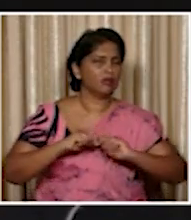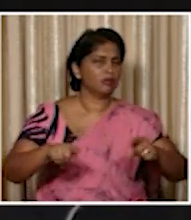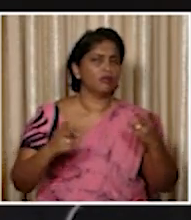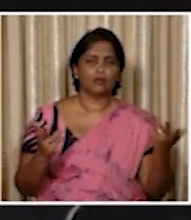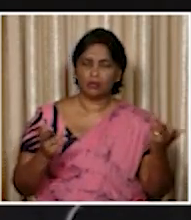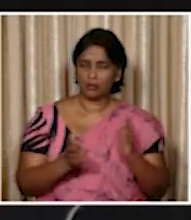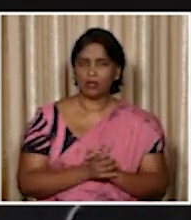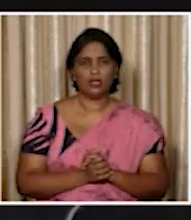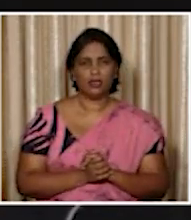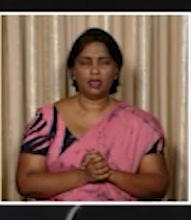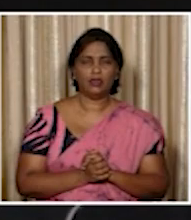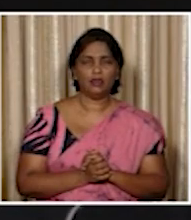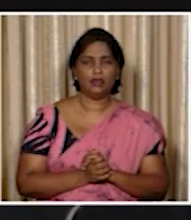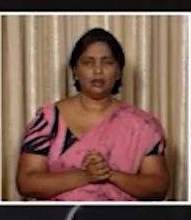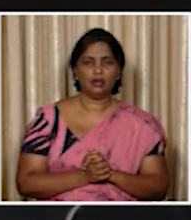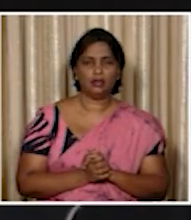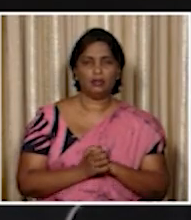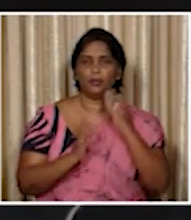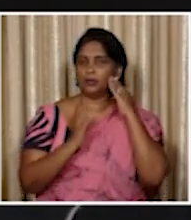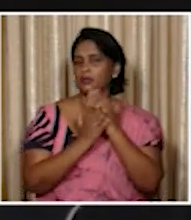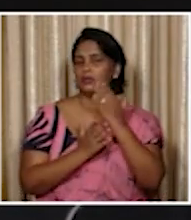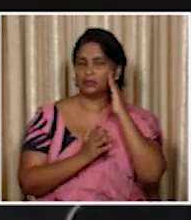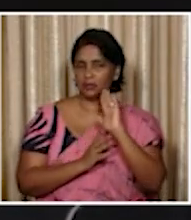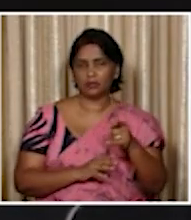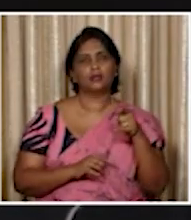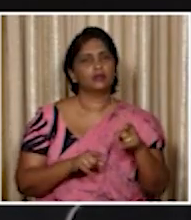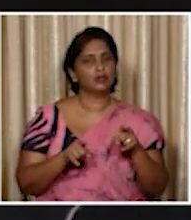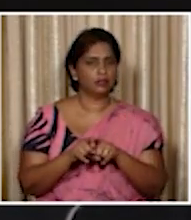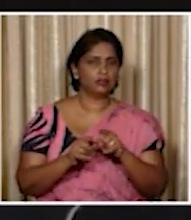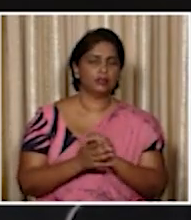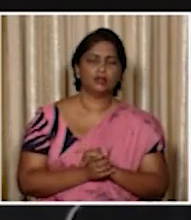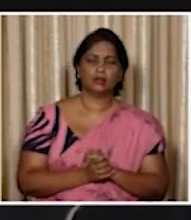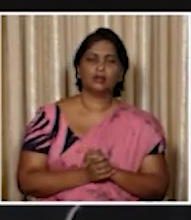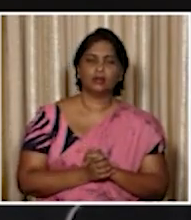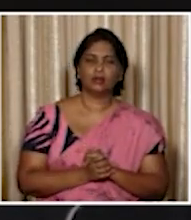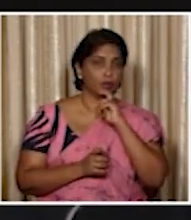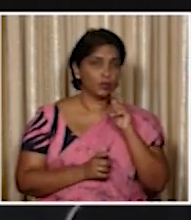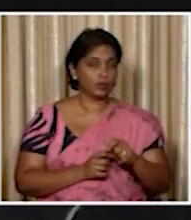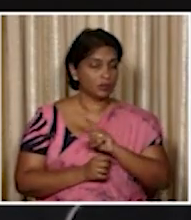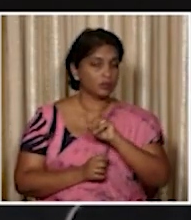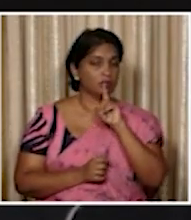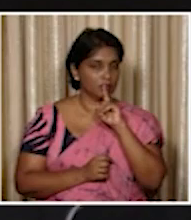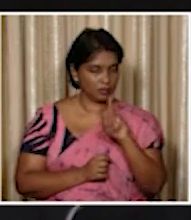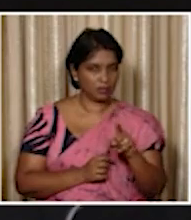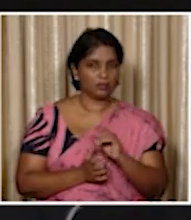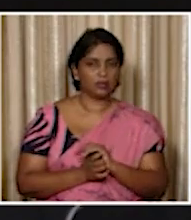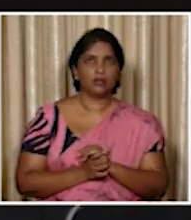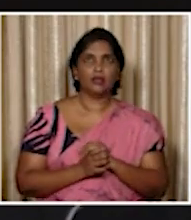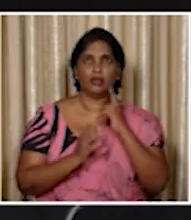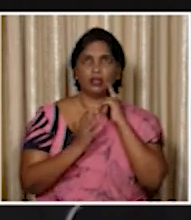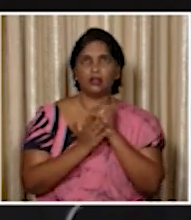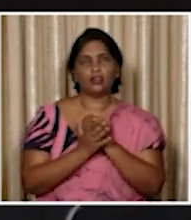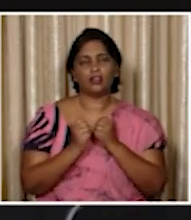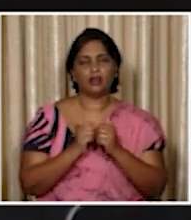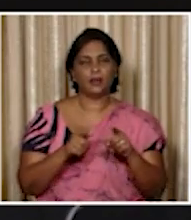were enshrined in it. And that is why the Supreme Court held that more than half the bill needs to go